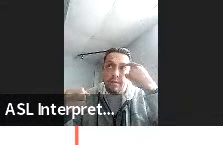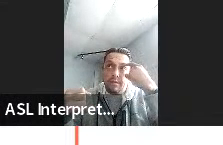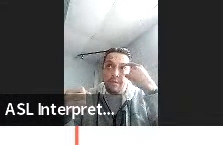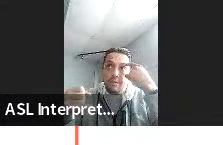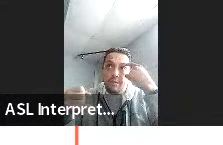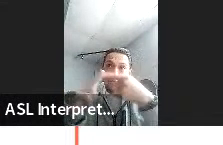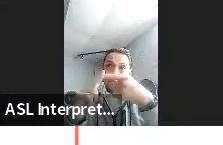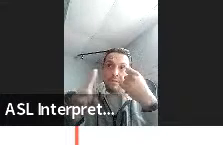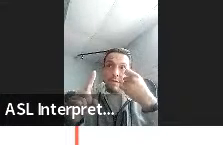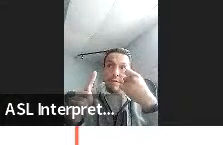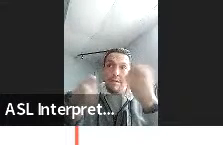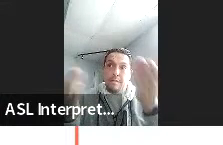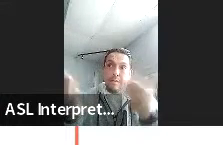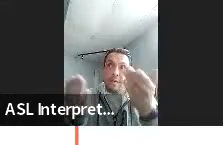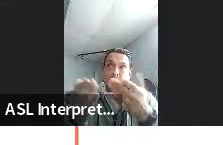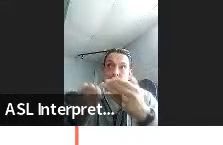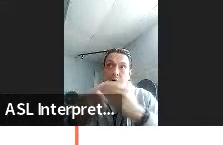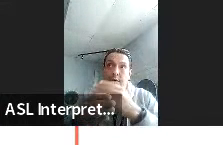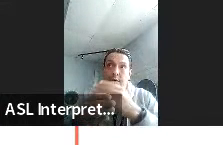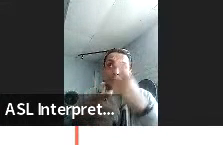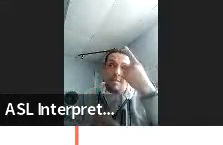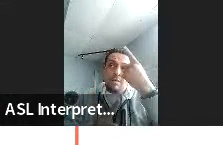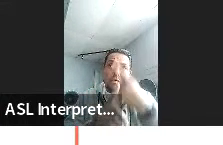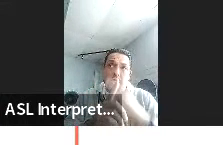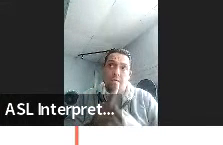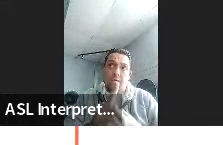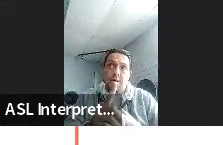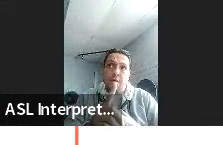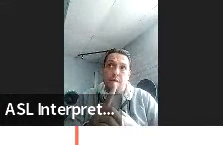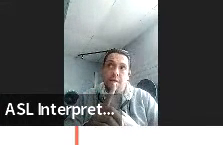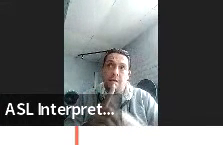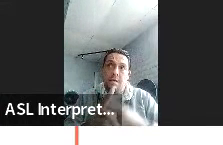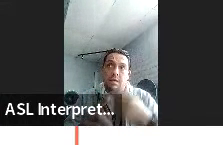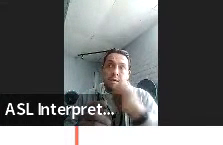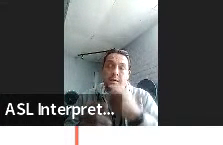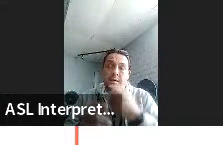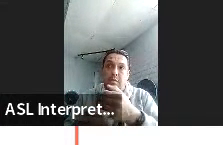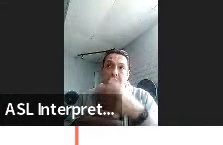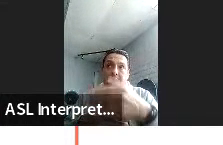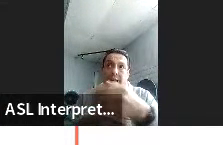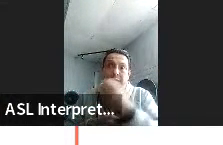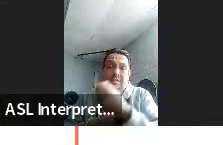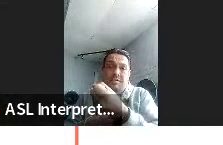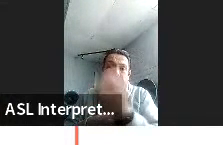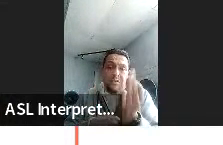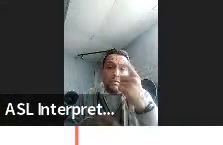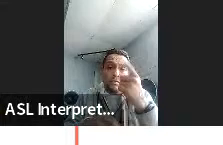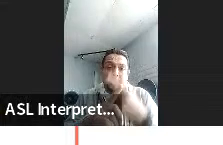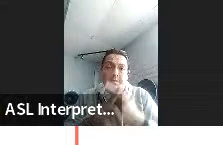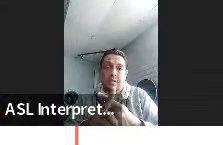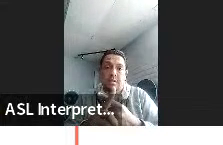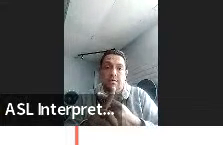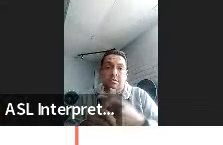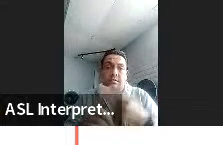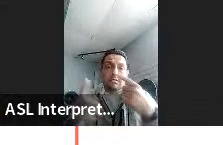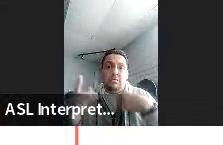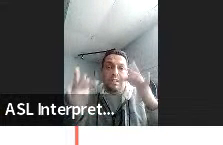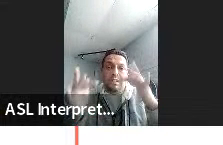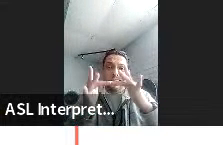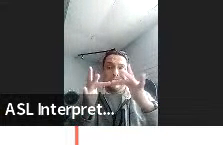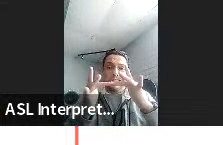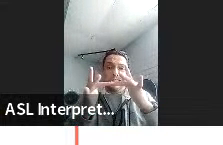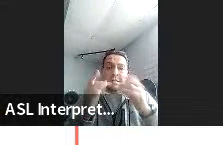under a month from now. We're going to spend the next few months across the summer reaching as many people as we can, getting feedback on the